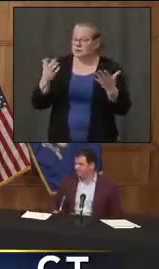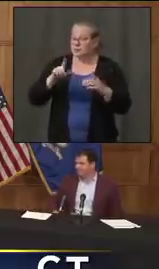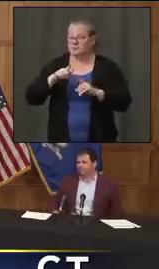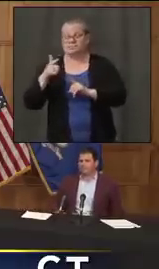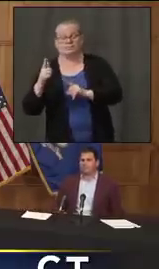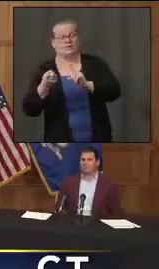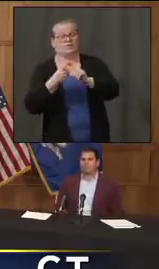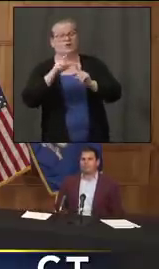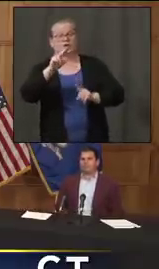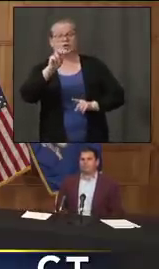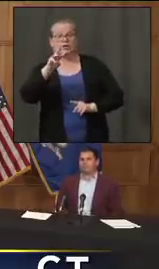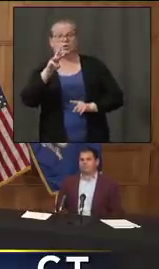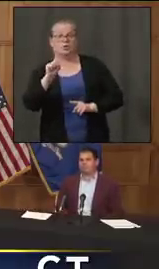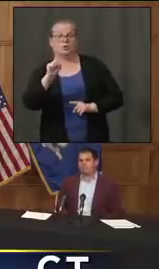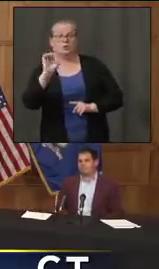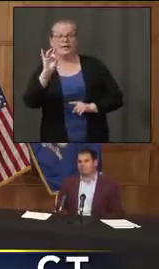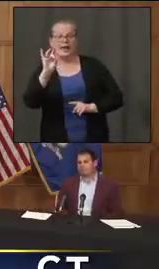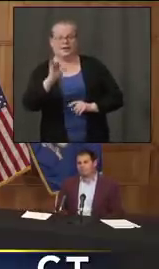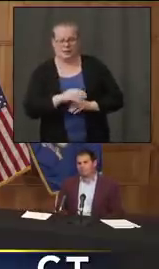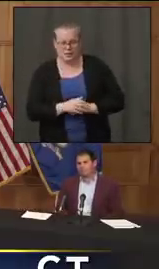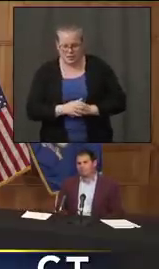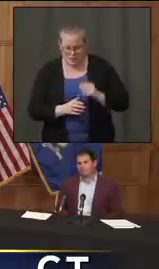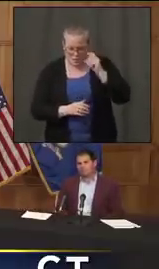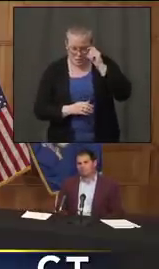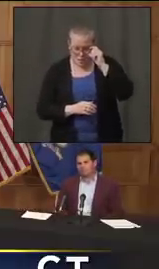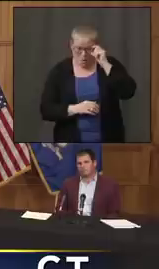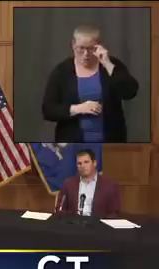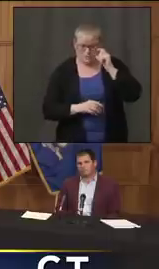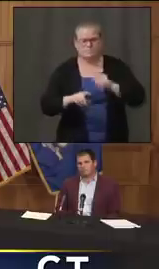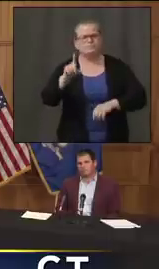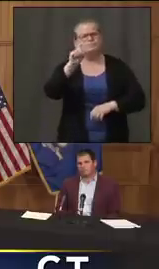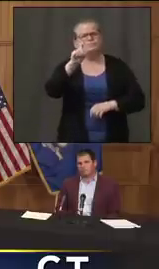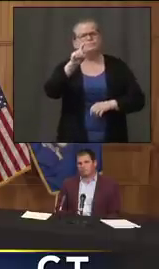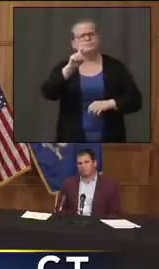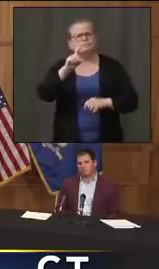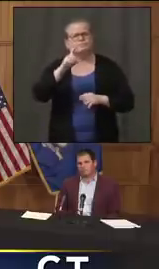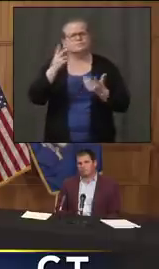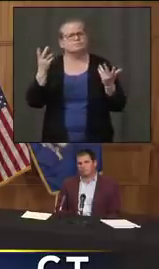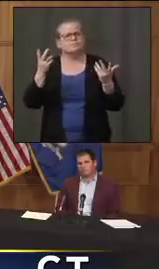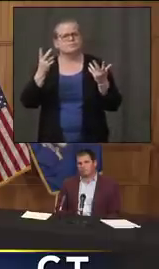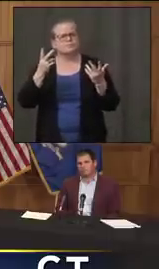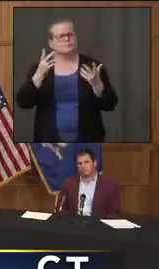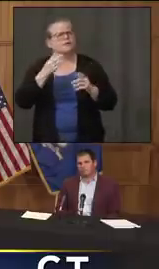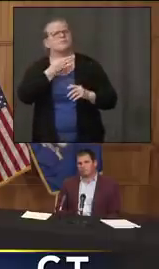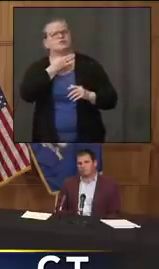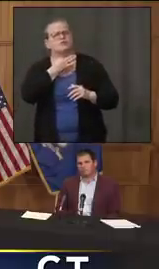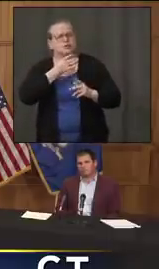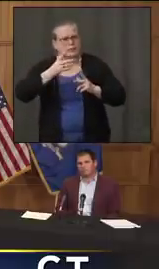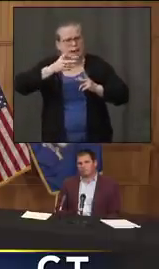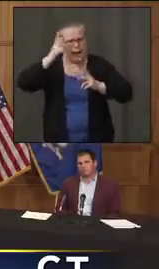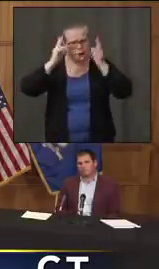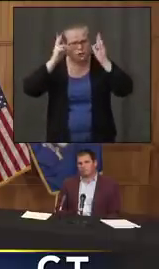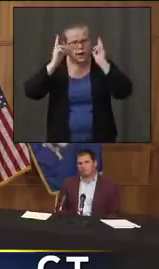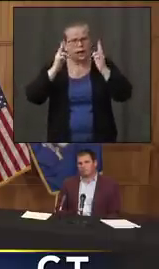The blow drying, if they can do it outside, how do you style hair without blow drying?